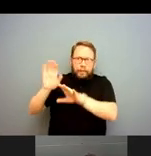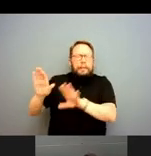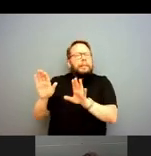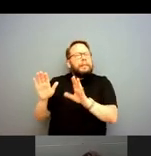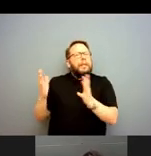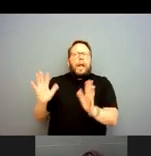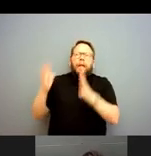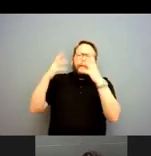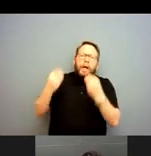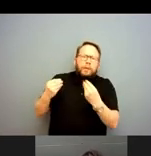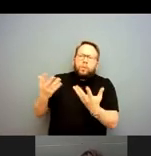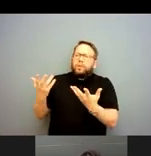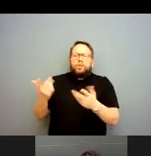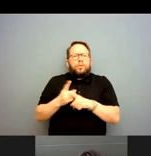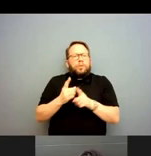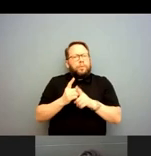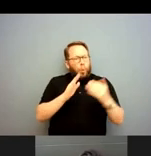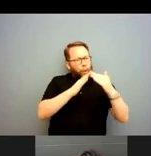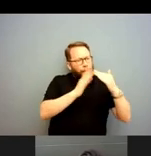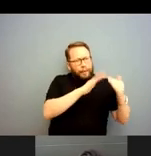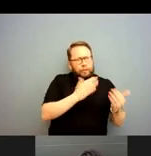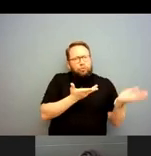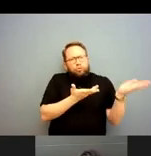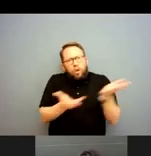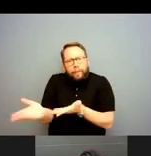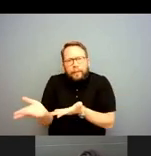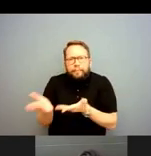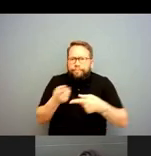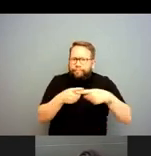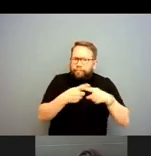are already available and